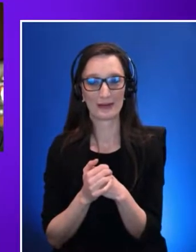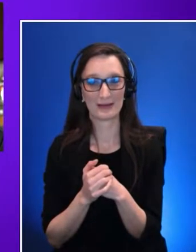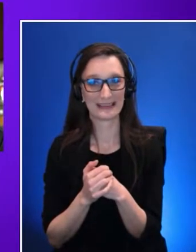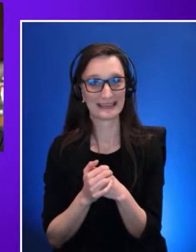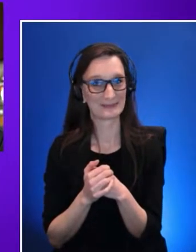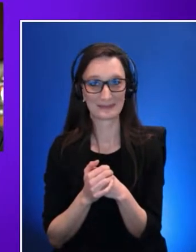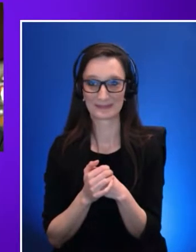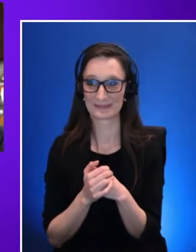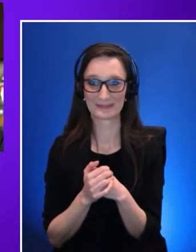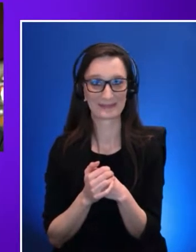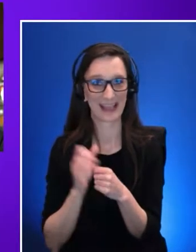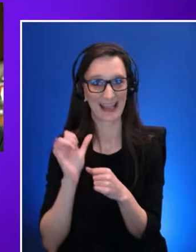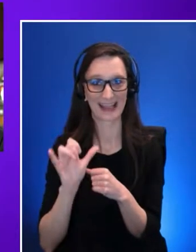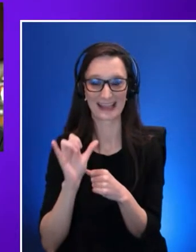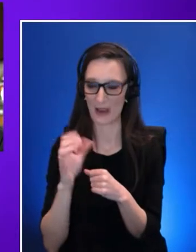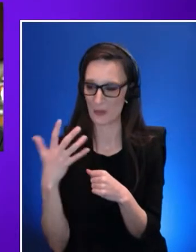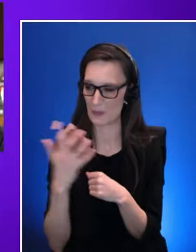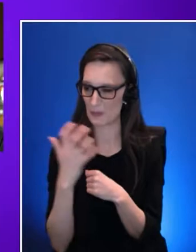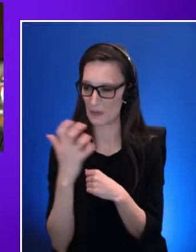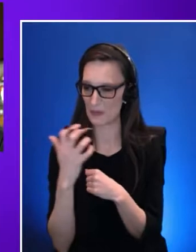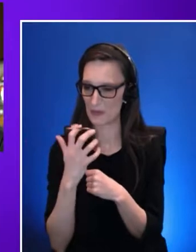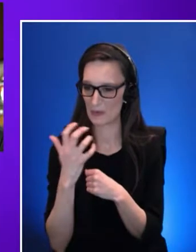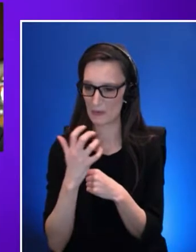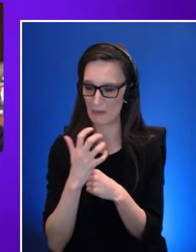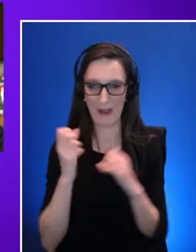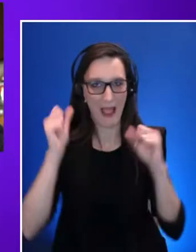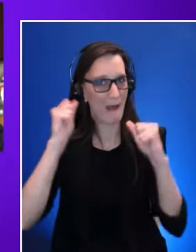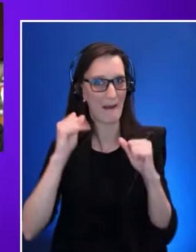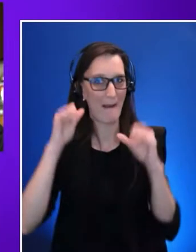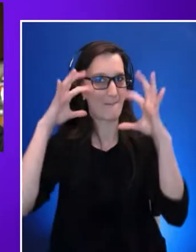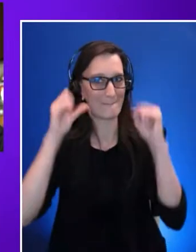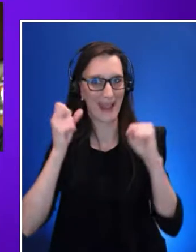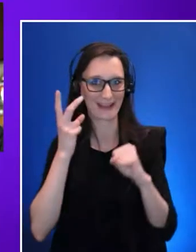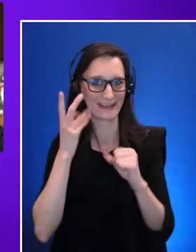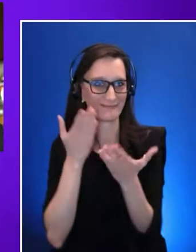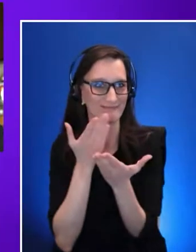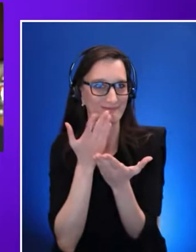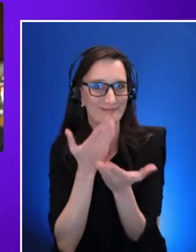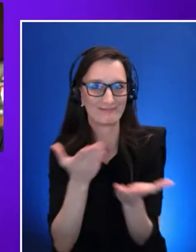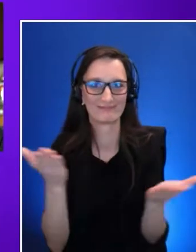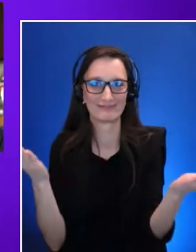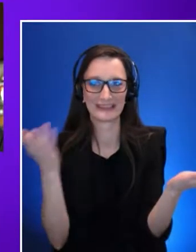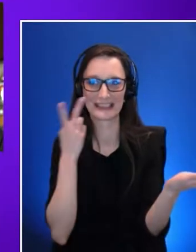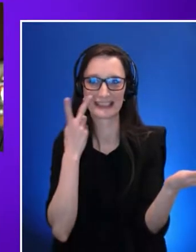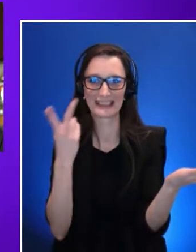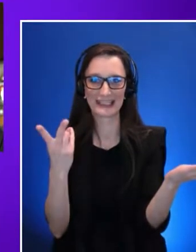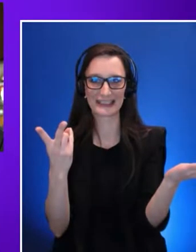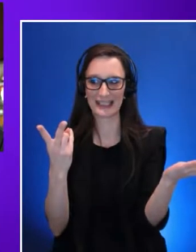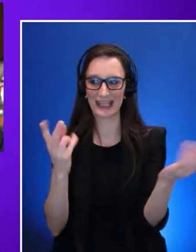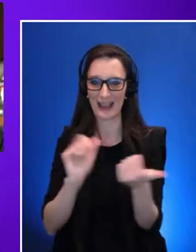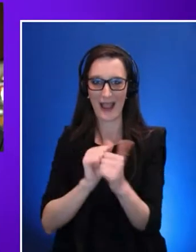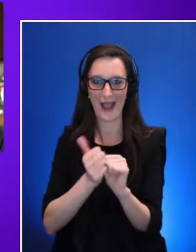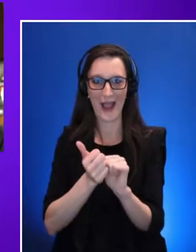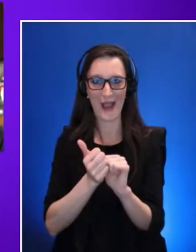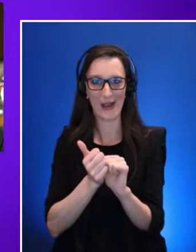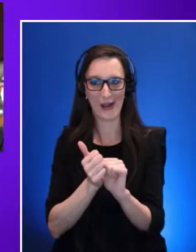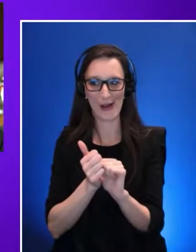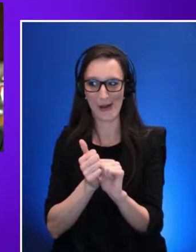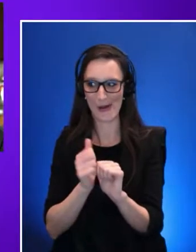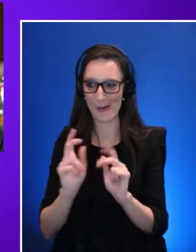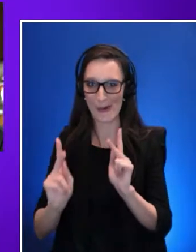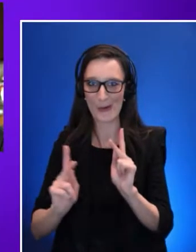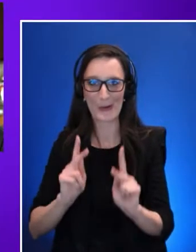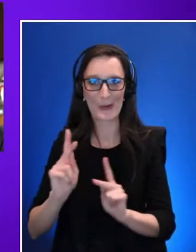it was a really really amazing thing to see how much people were getting out of the art